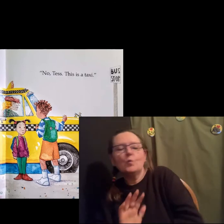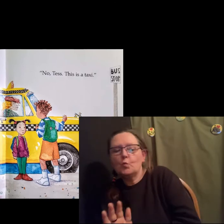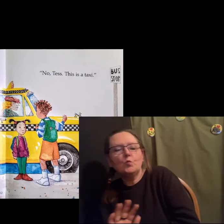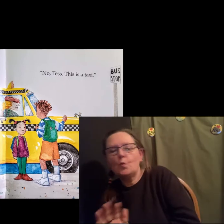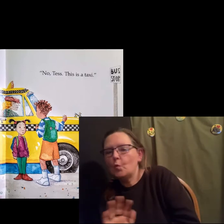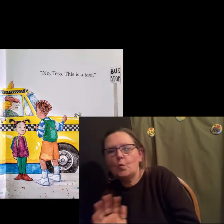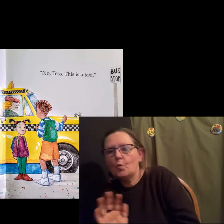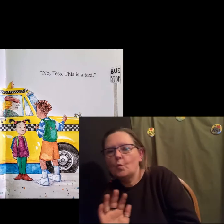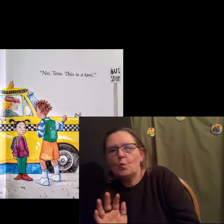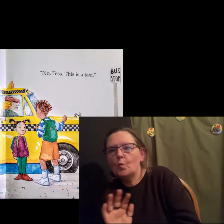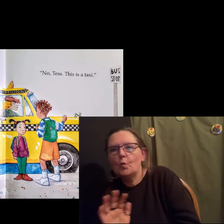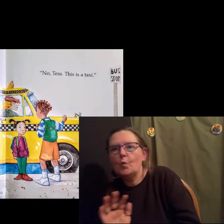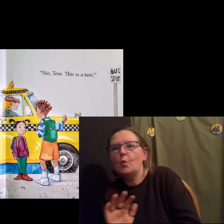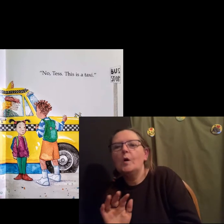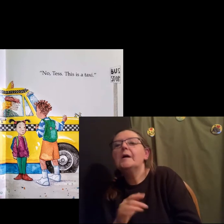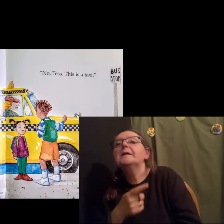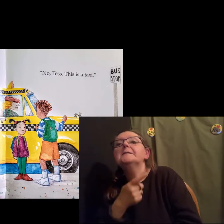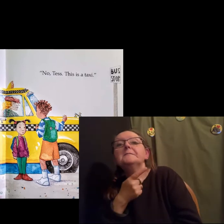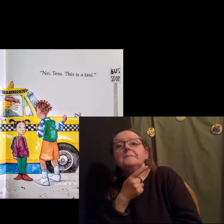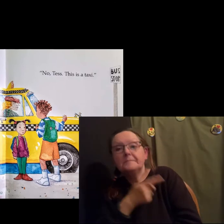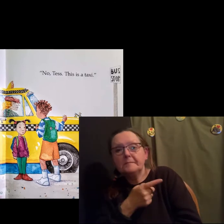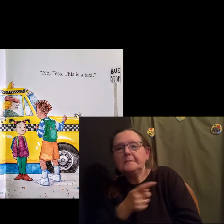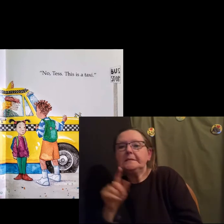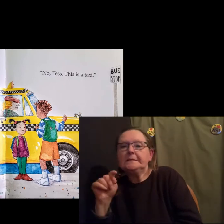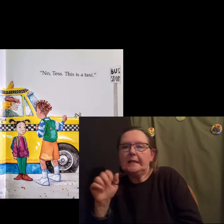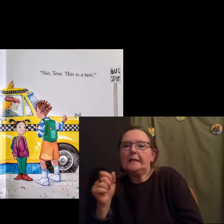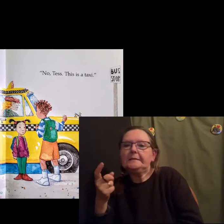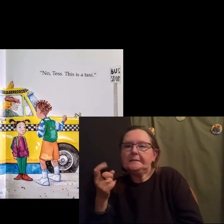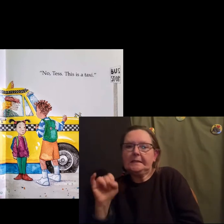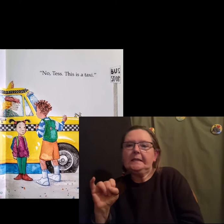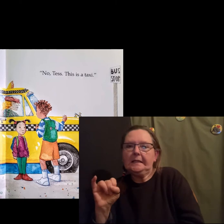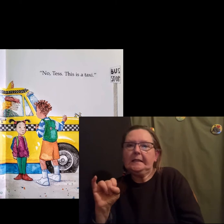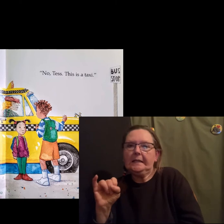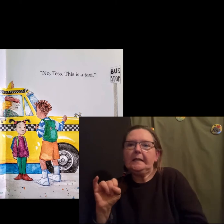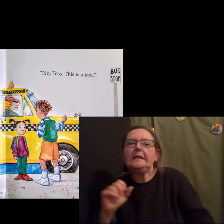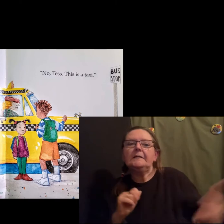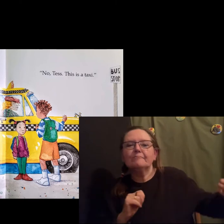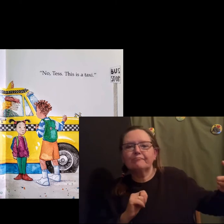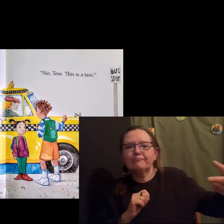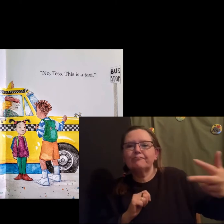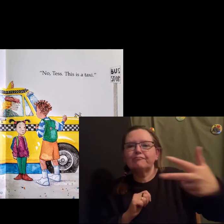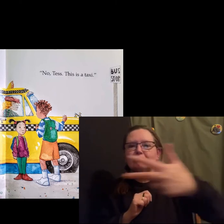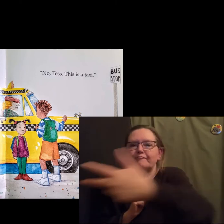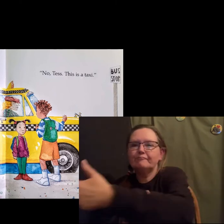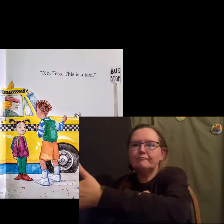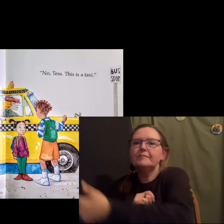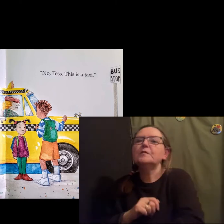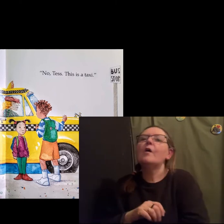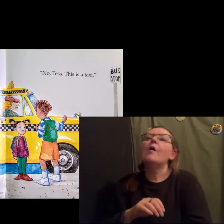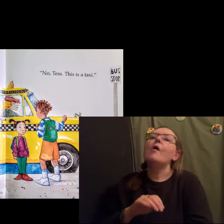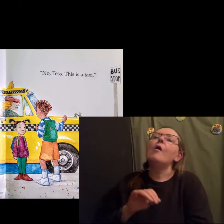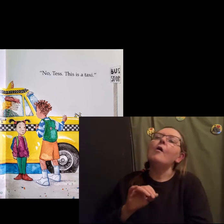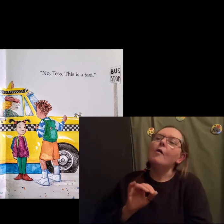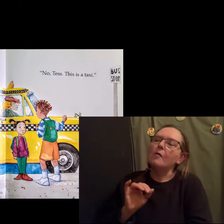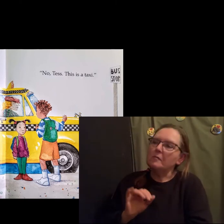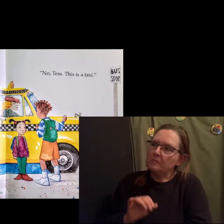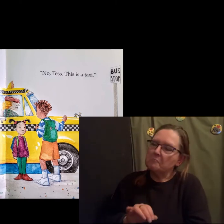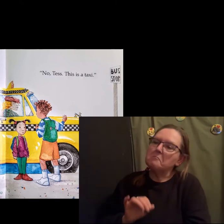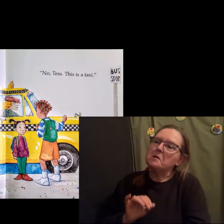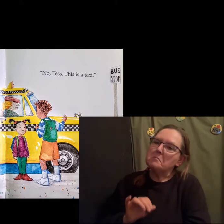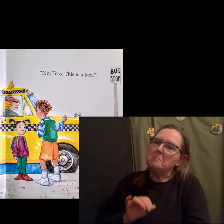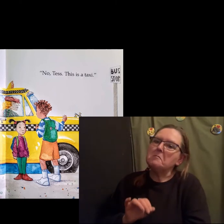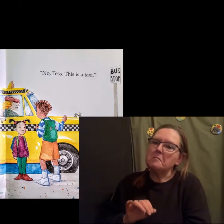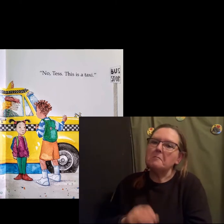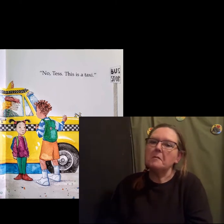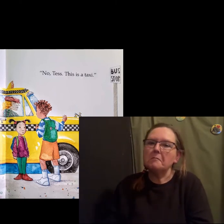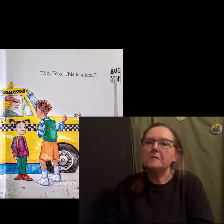No, Tess. This is a taxi. Oh, here comes a friend.